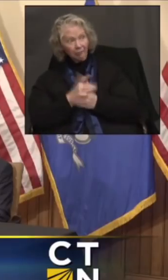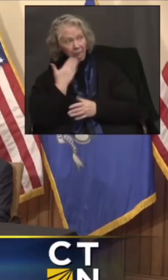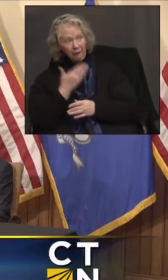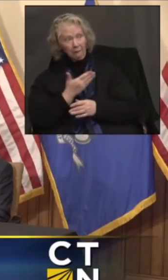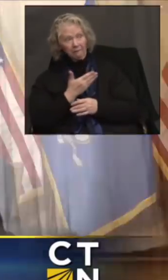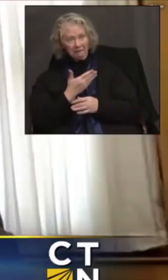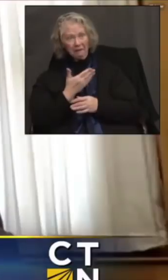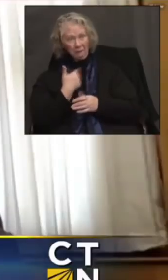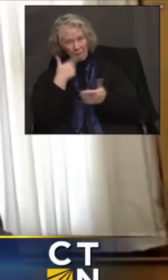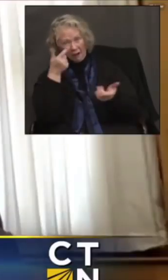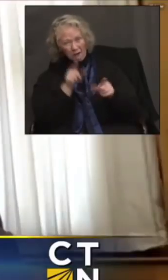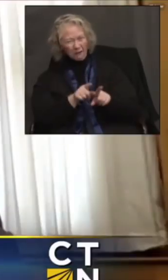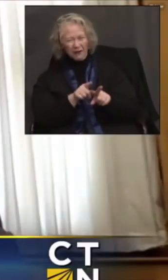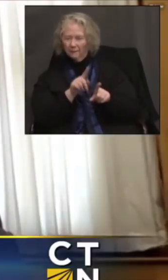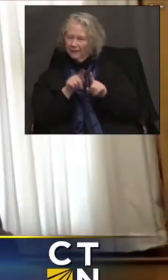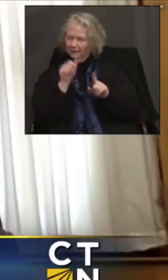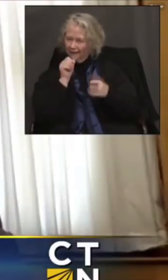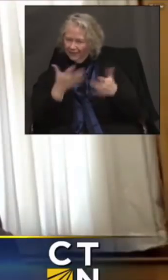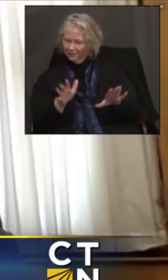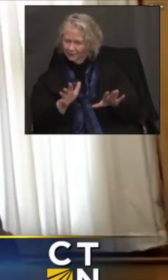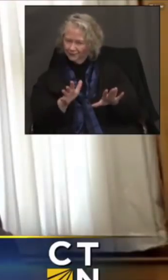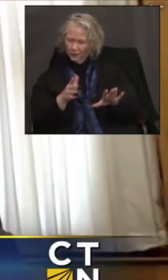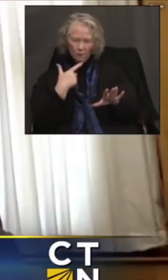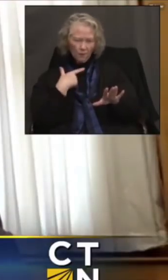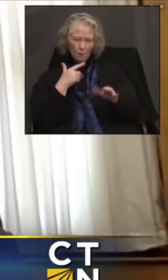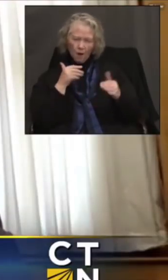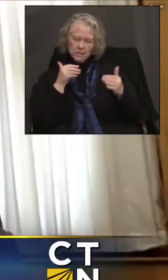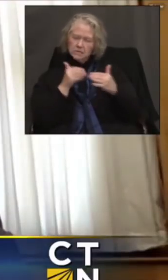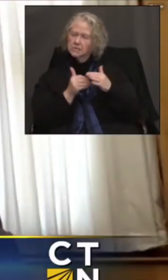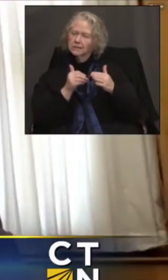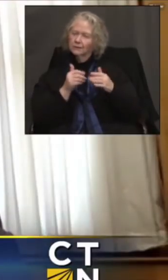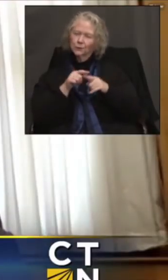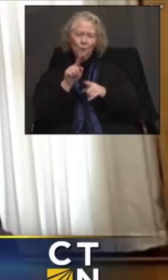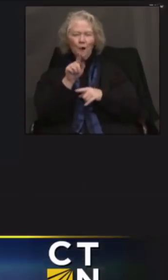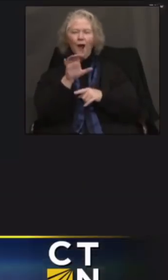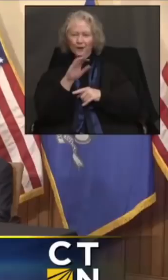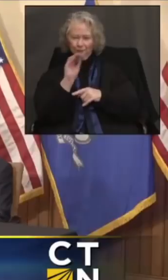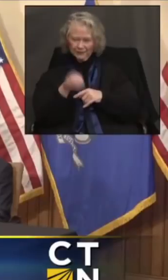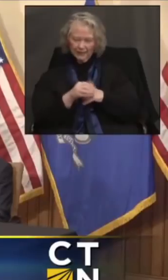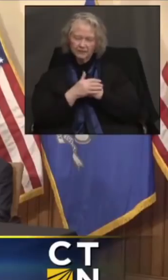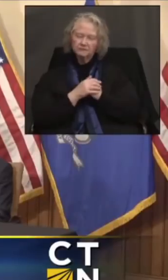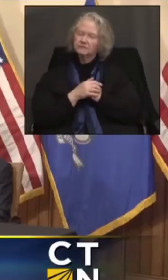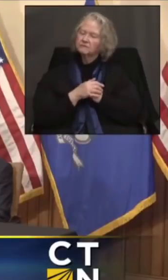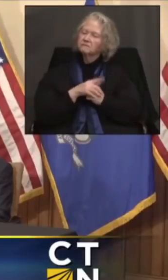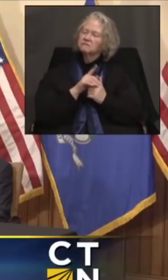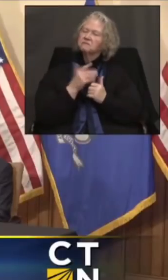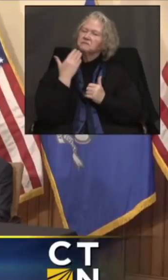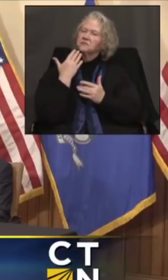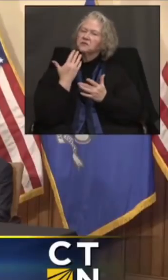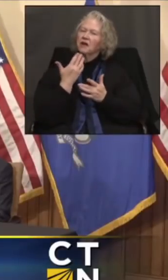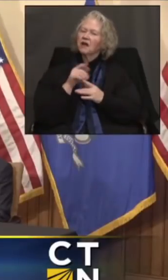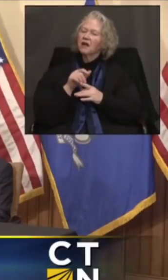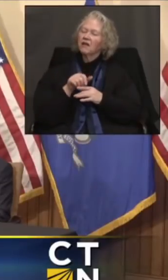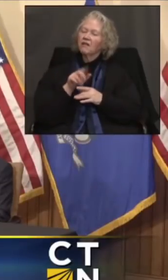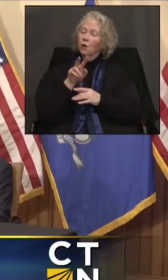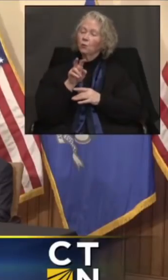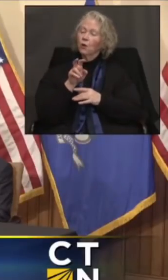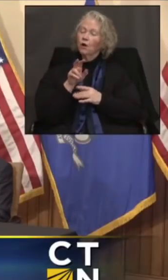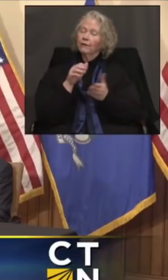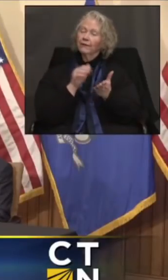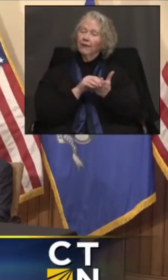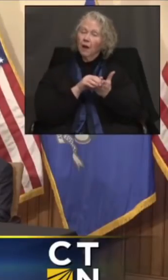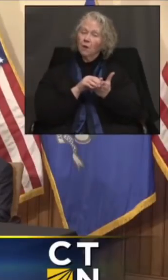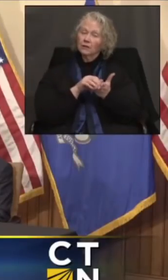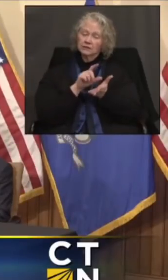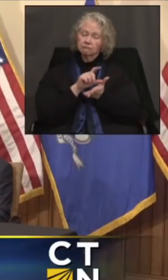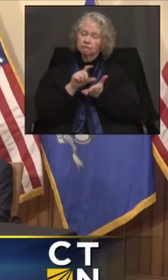Thanks. I think we agree, but we still have work to go. We want to get that as close to 100% as we can. And do you have a breakdown on the 200,000 doses coming next week?